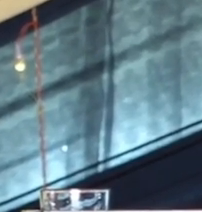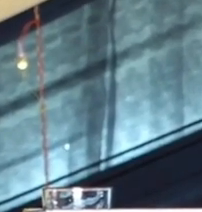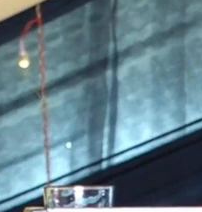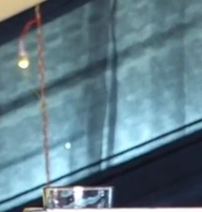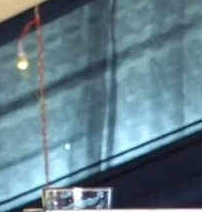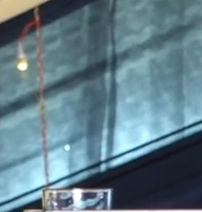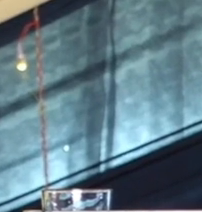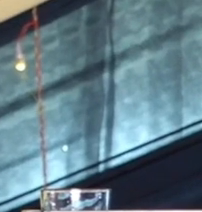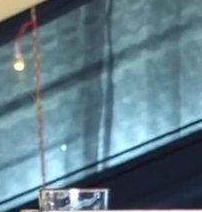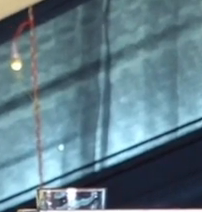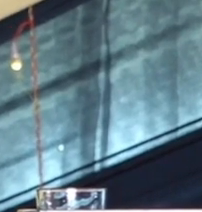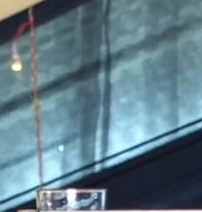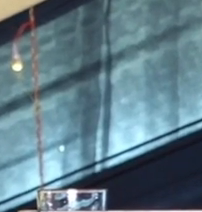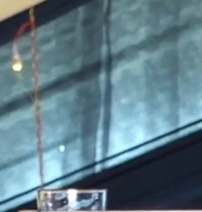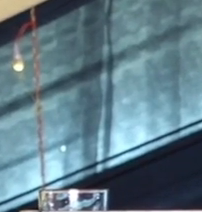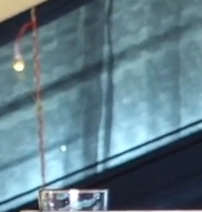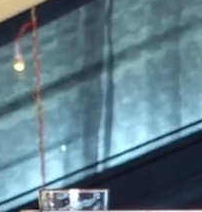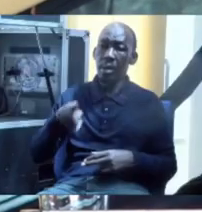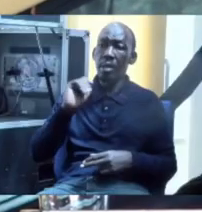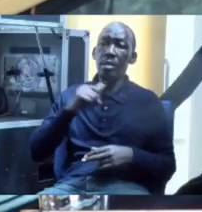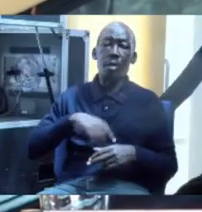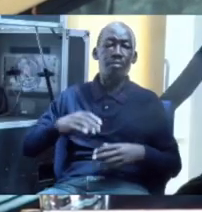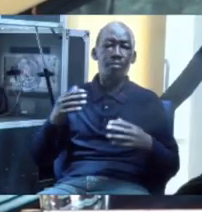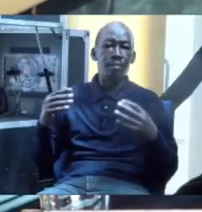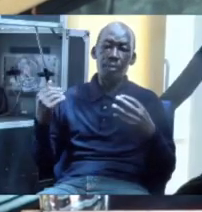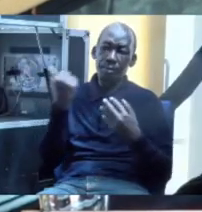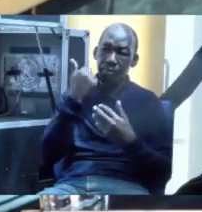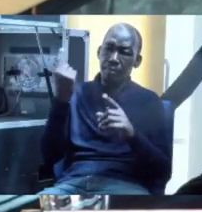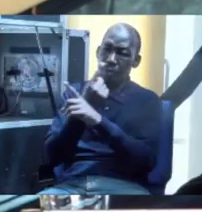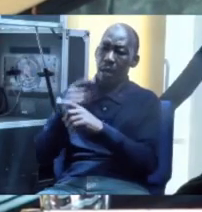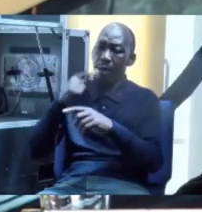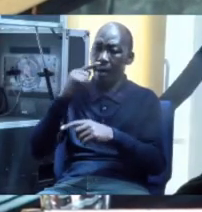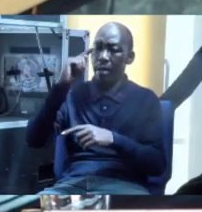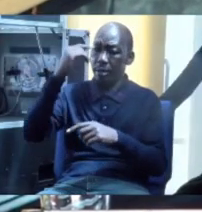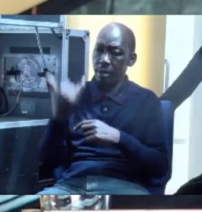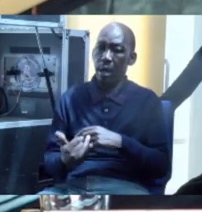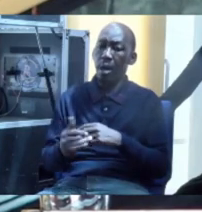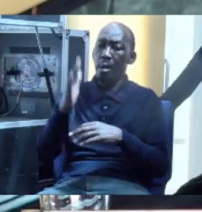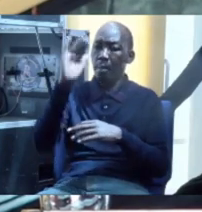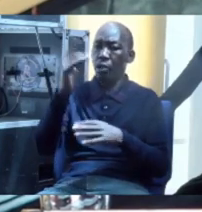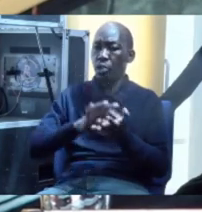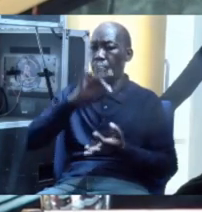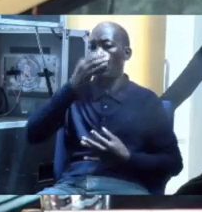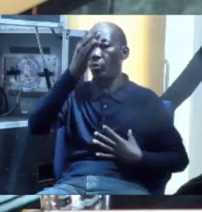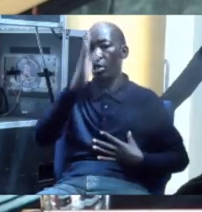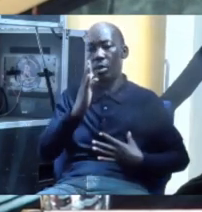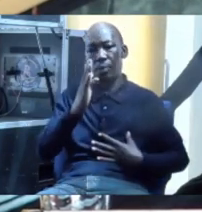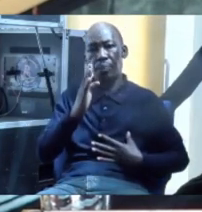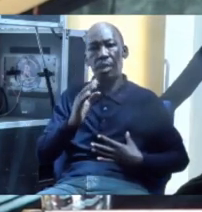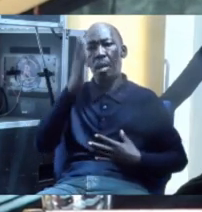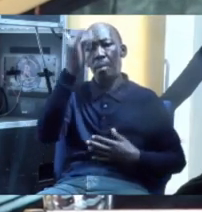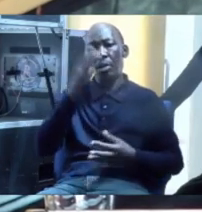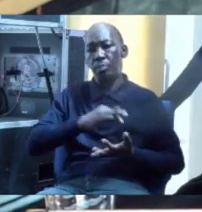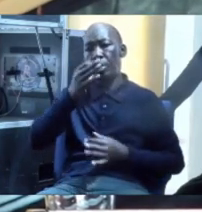where there is blood pressure, where there is arthritis, right now, by the Spirit of God, by the